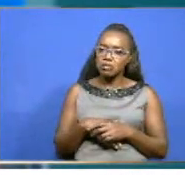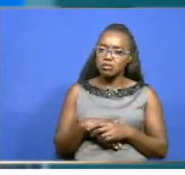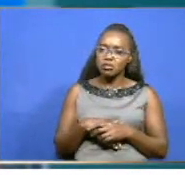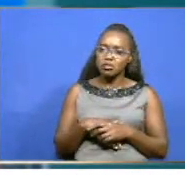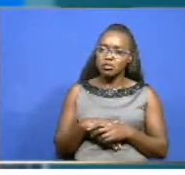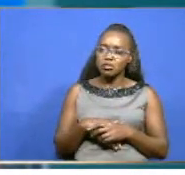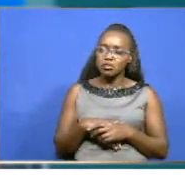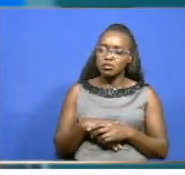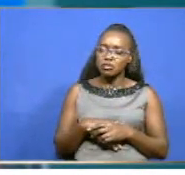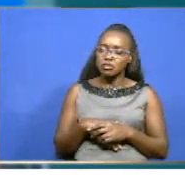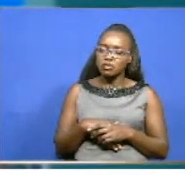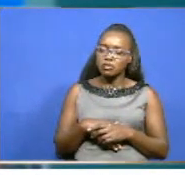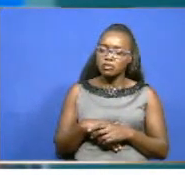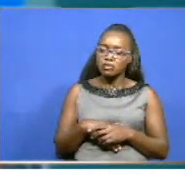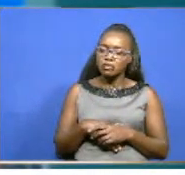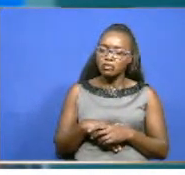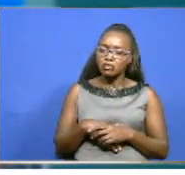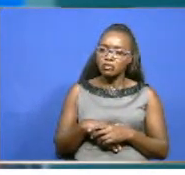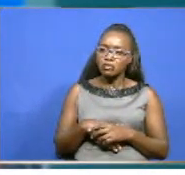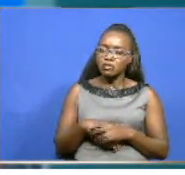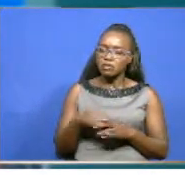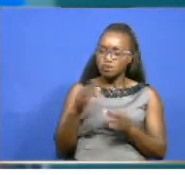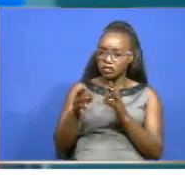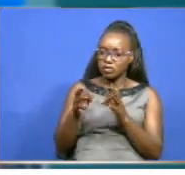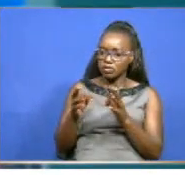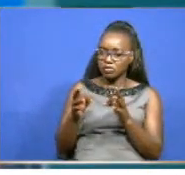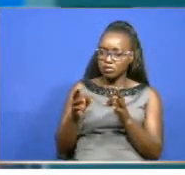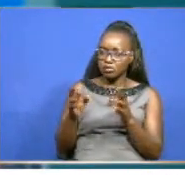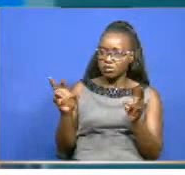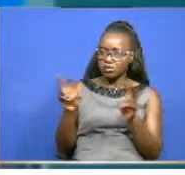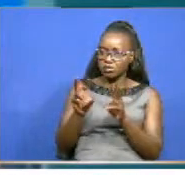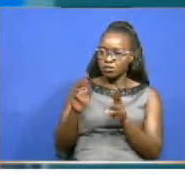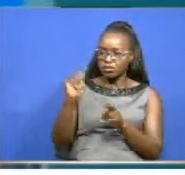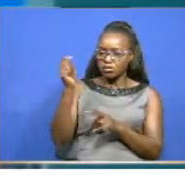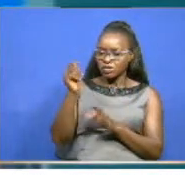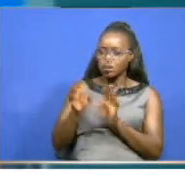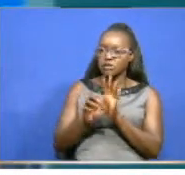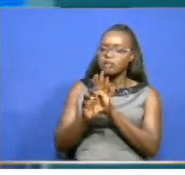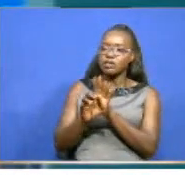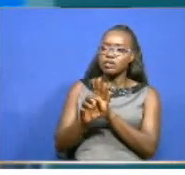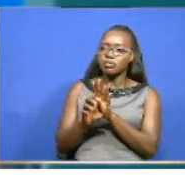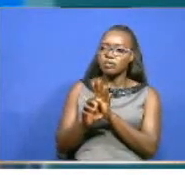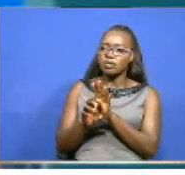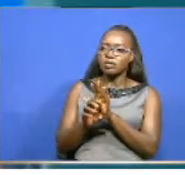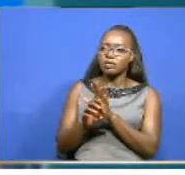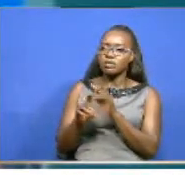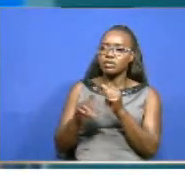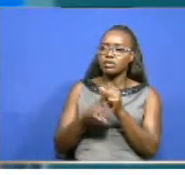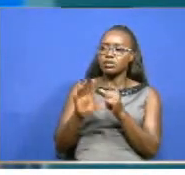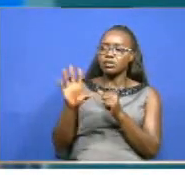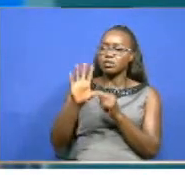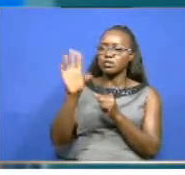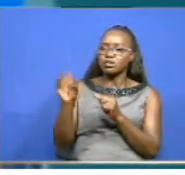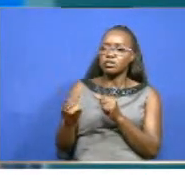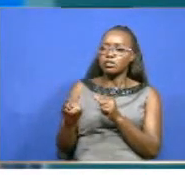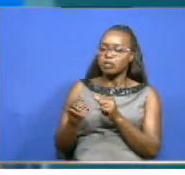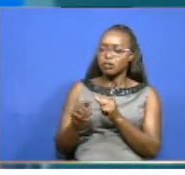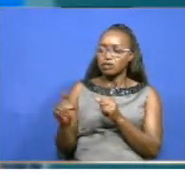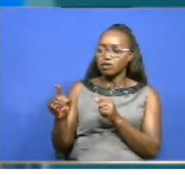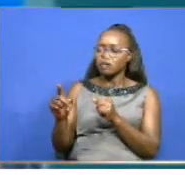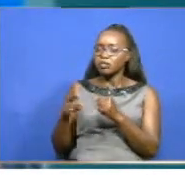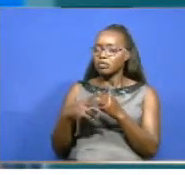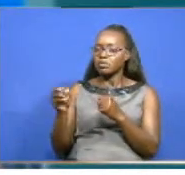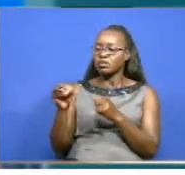times. But now, currently, if you look at even Kenya as an example, you're looking at 65% to